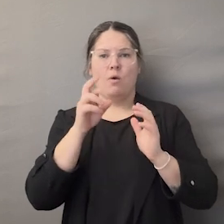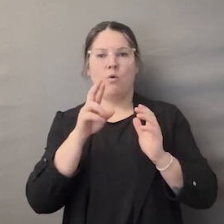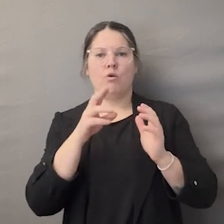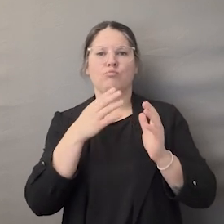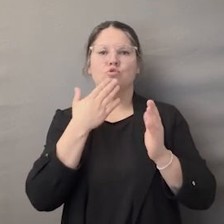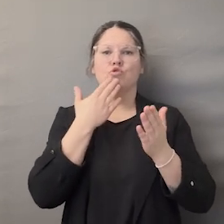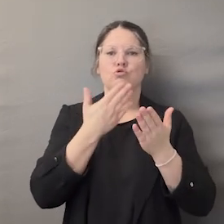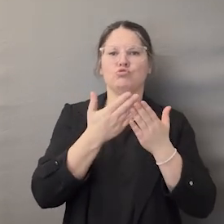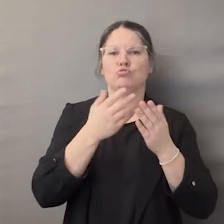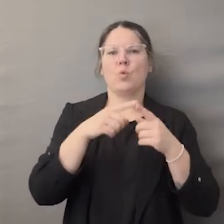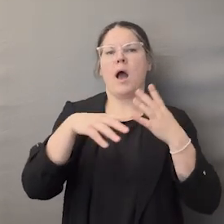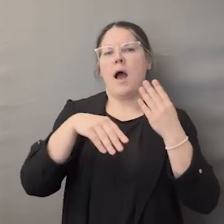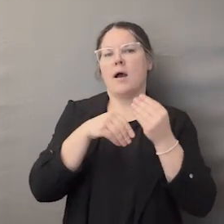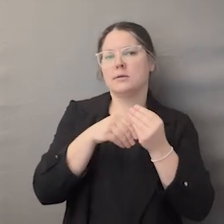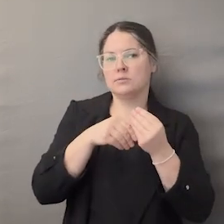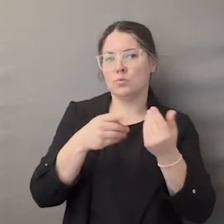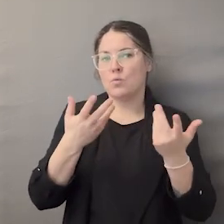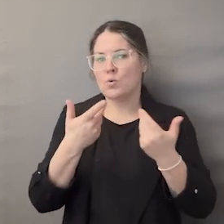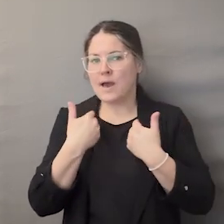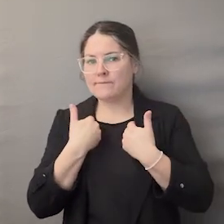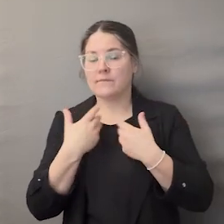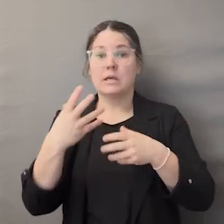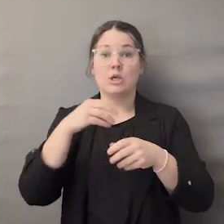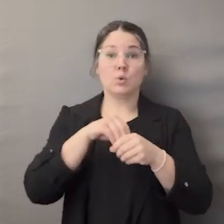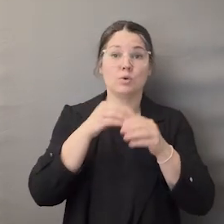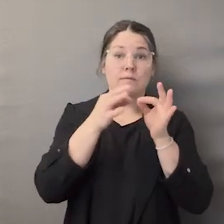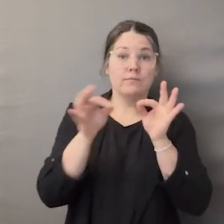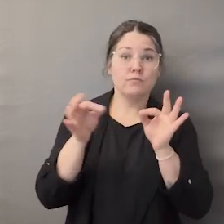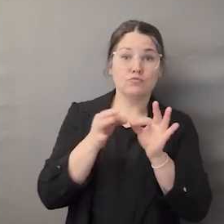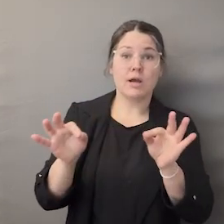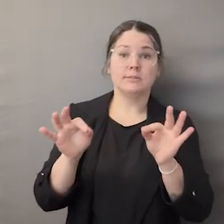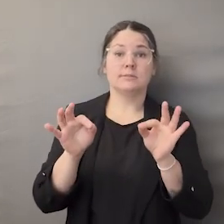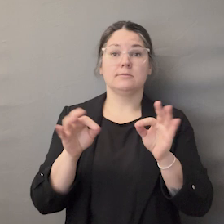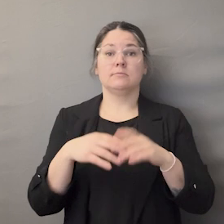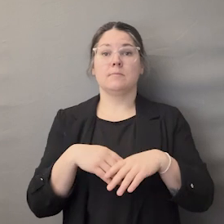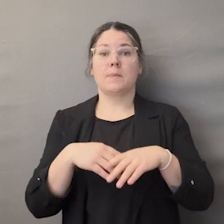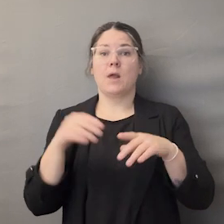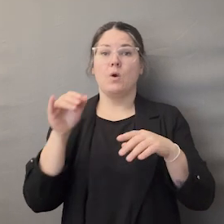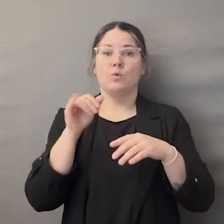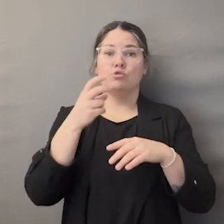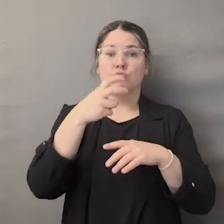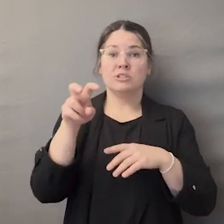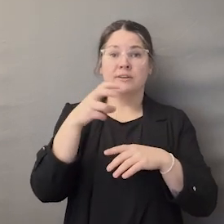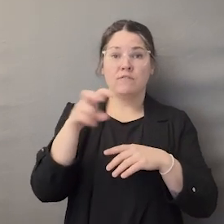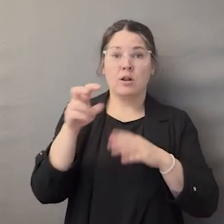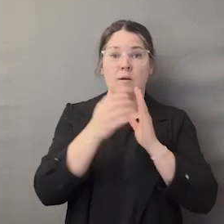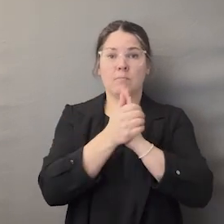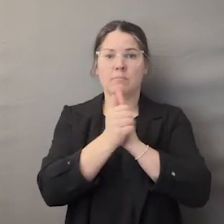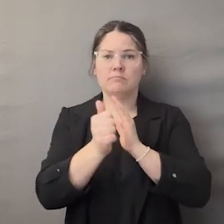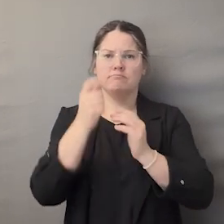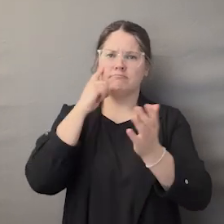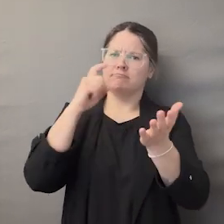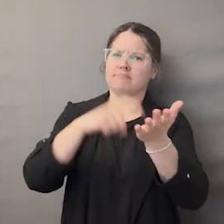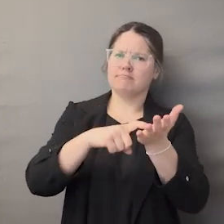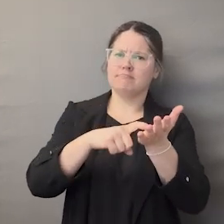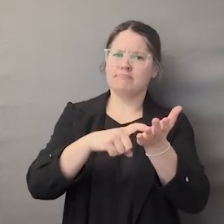the job, use inclusive phrasing and language, and really recognize transferable skills. Add an